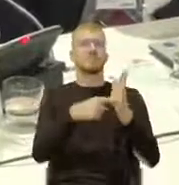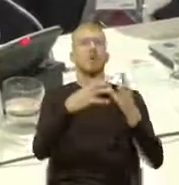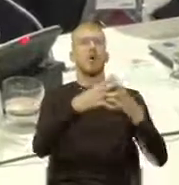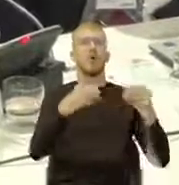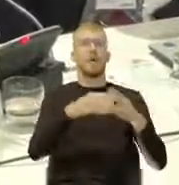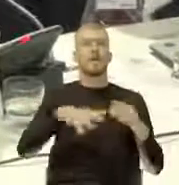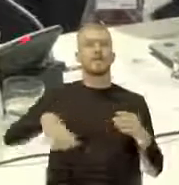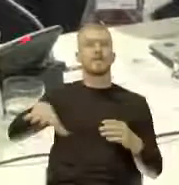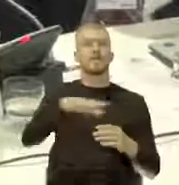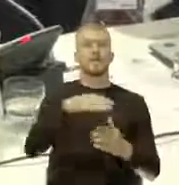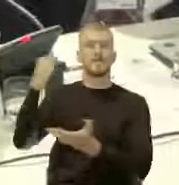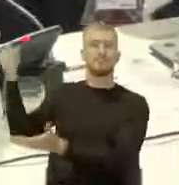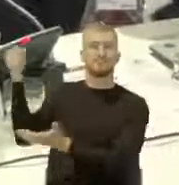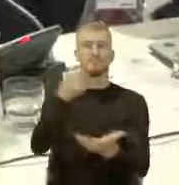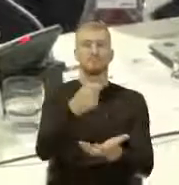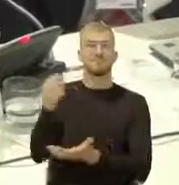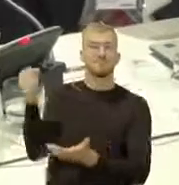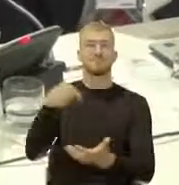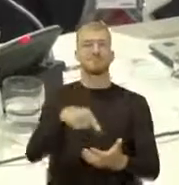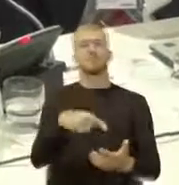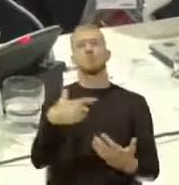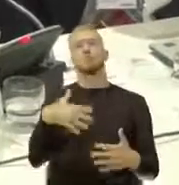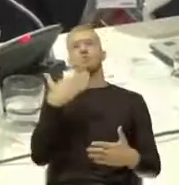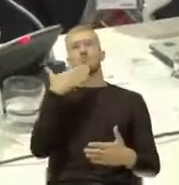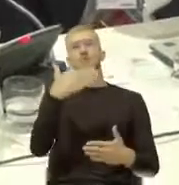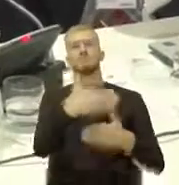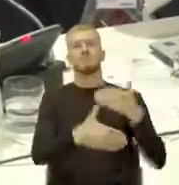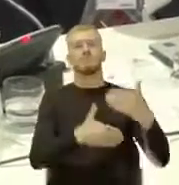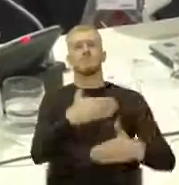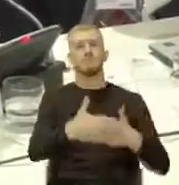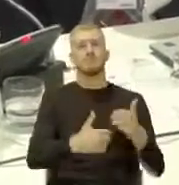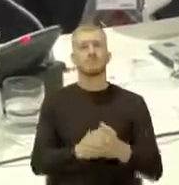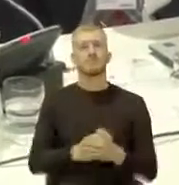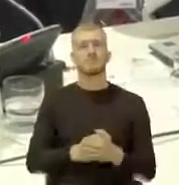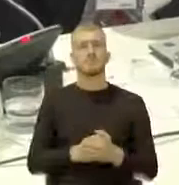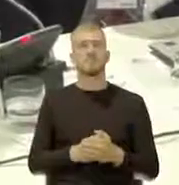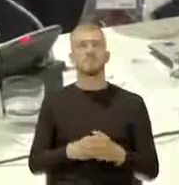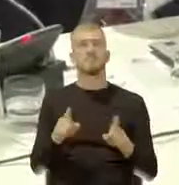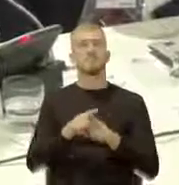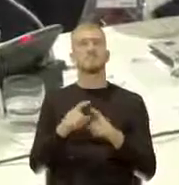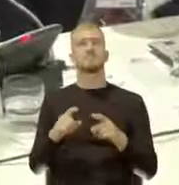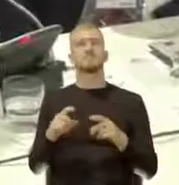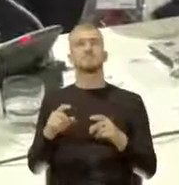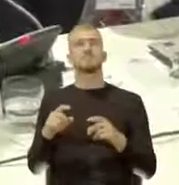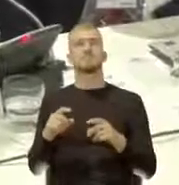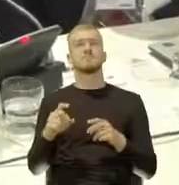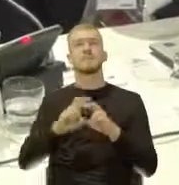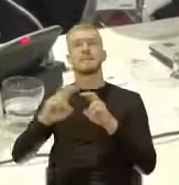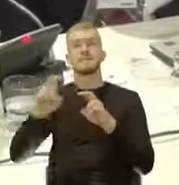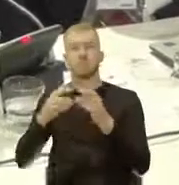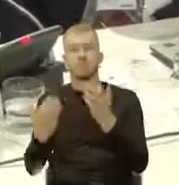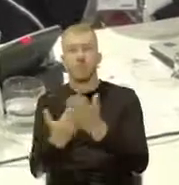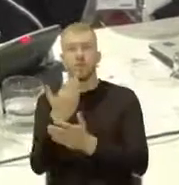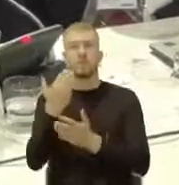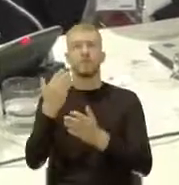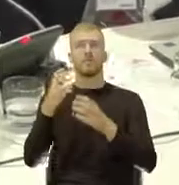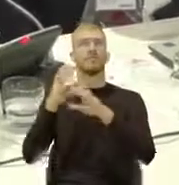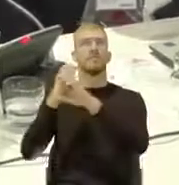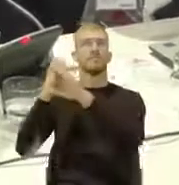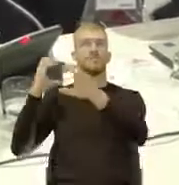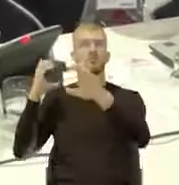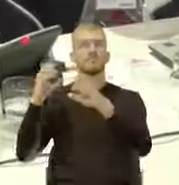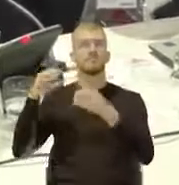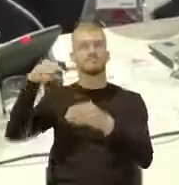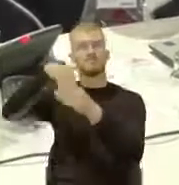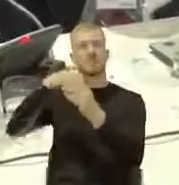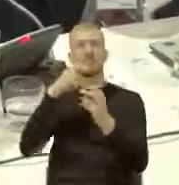electric buses. And talking today about, I heard, decentralization and